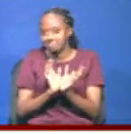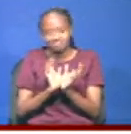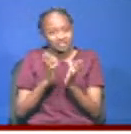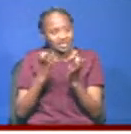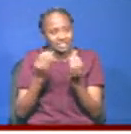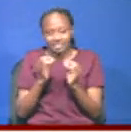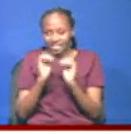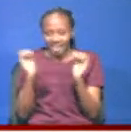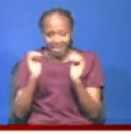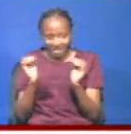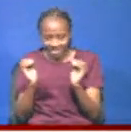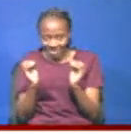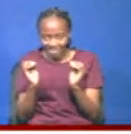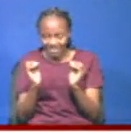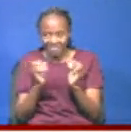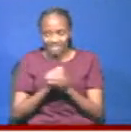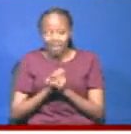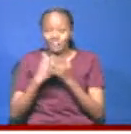please.